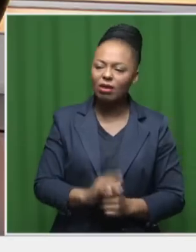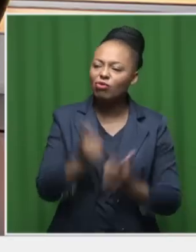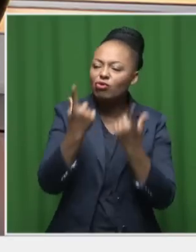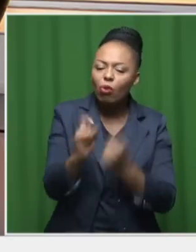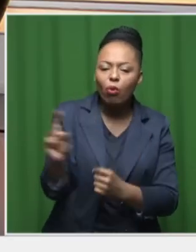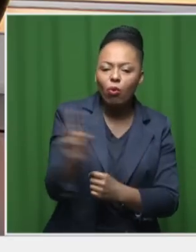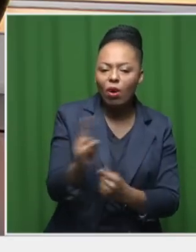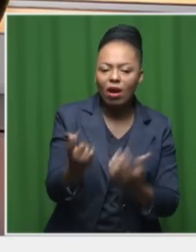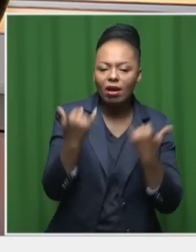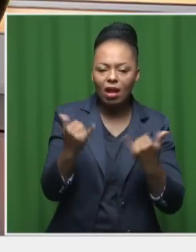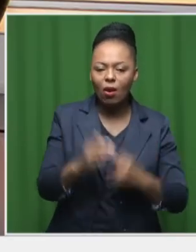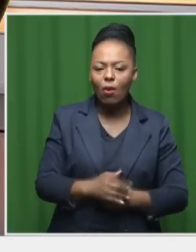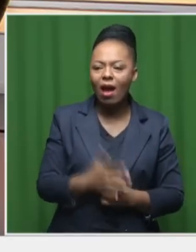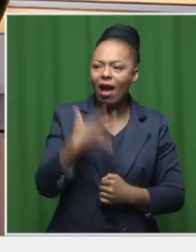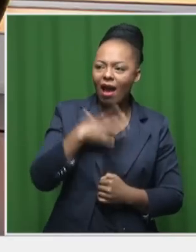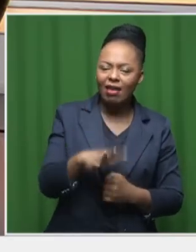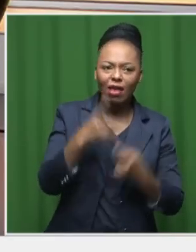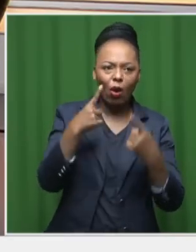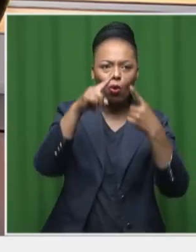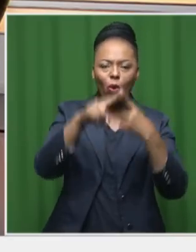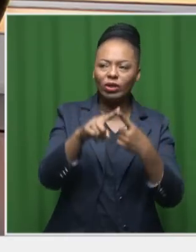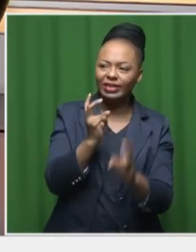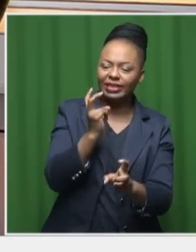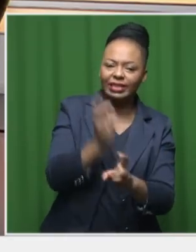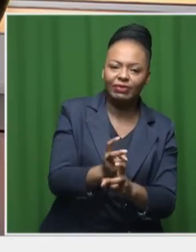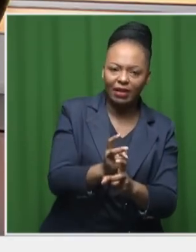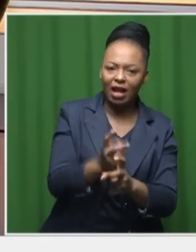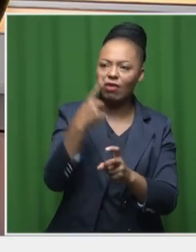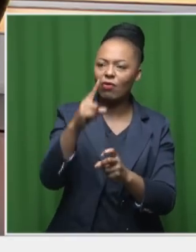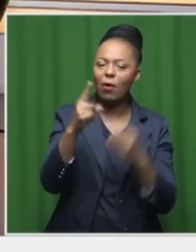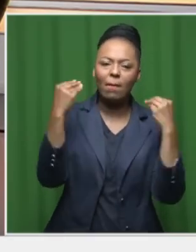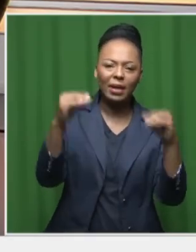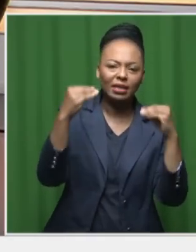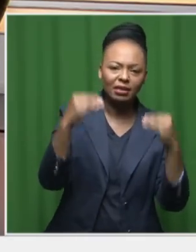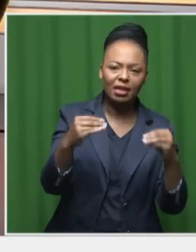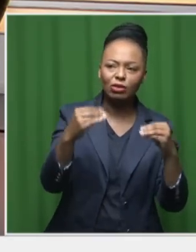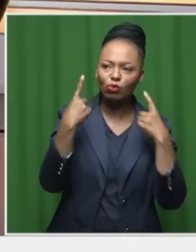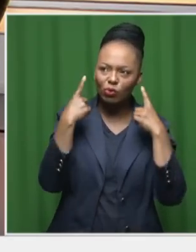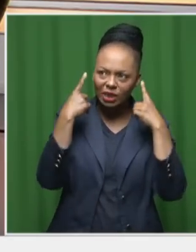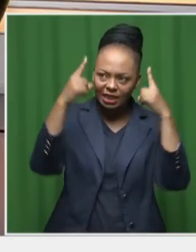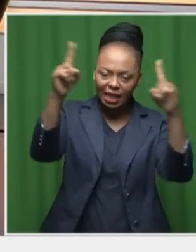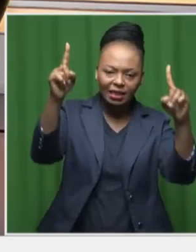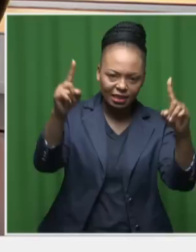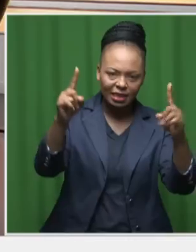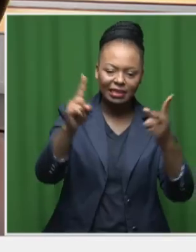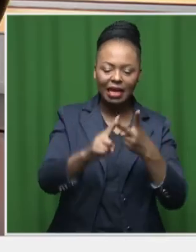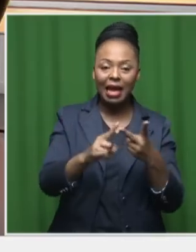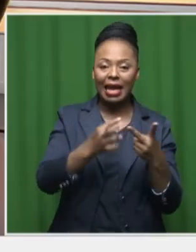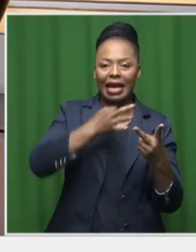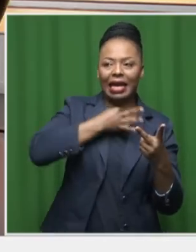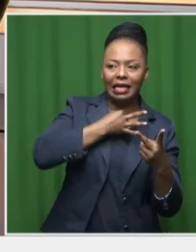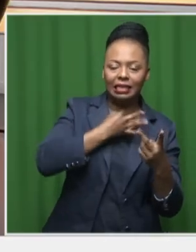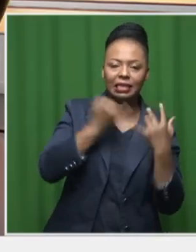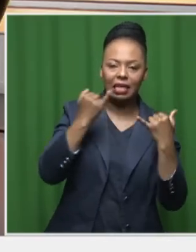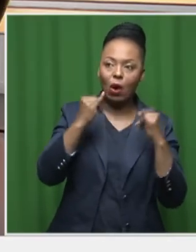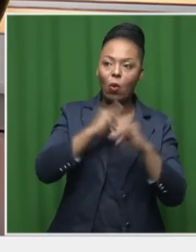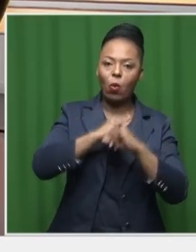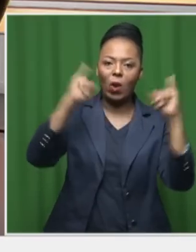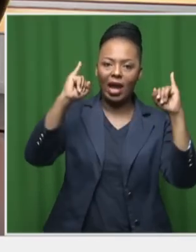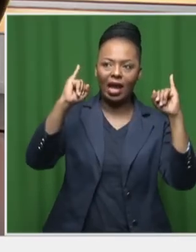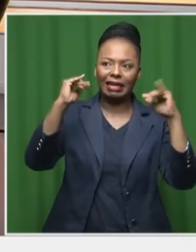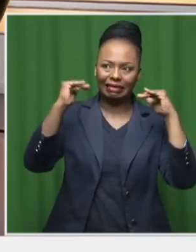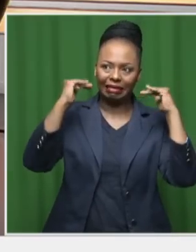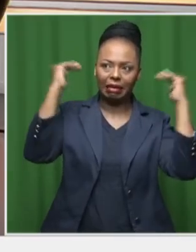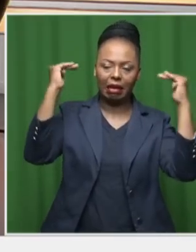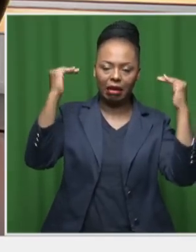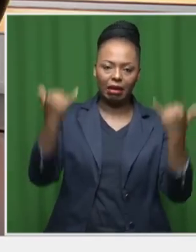are really, really making it very, very difficult for businesses to succeed and the risk factor to get higher and higher. Pali, let's begin with